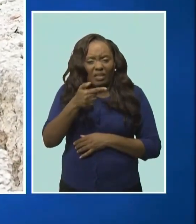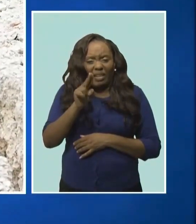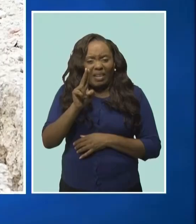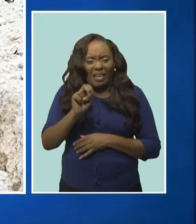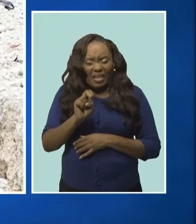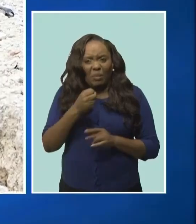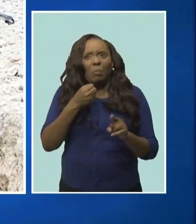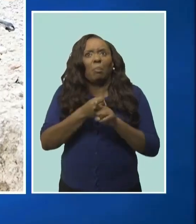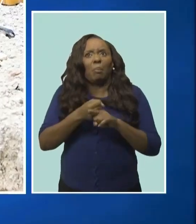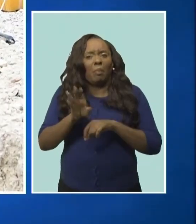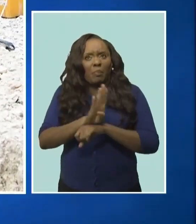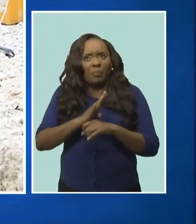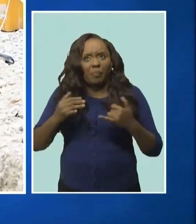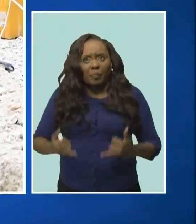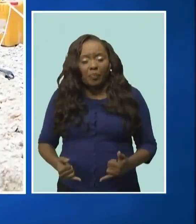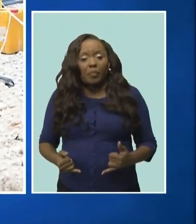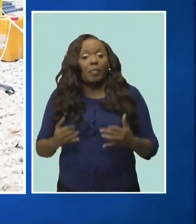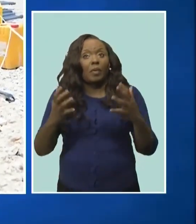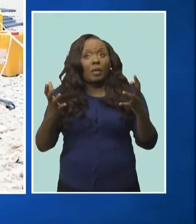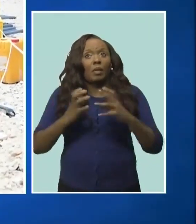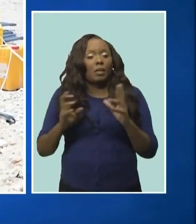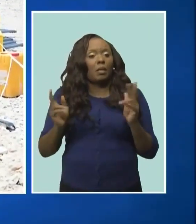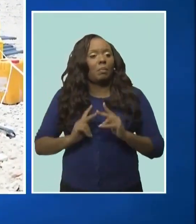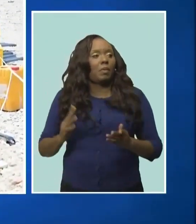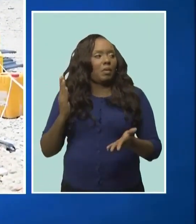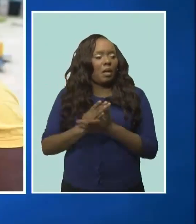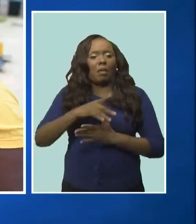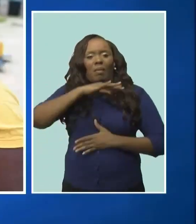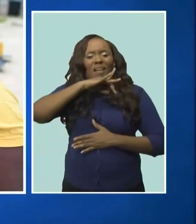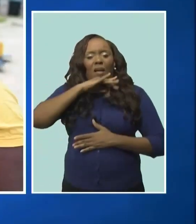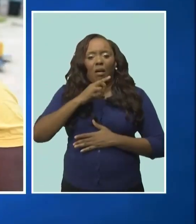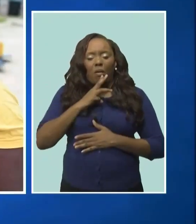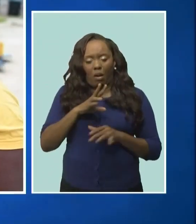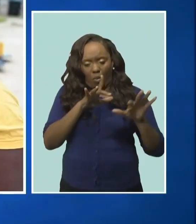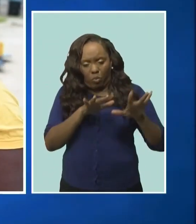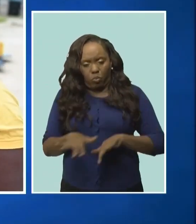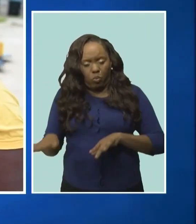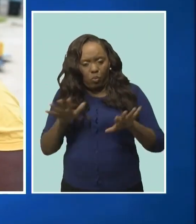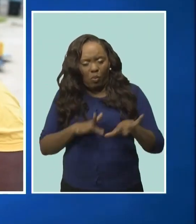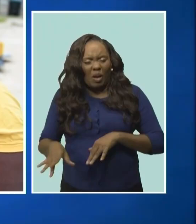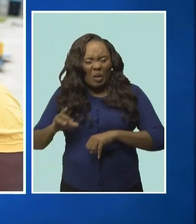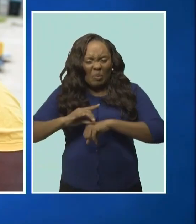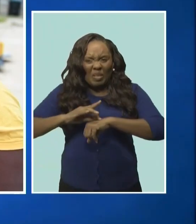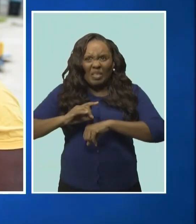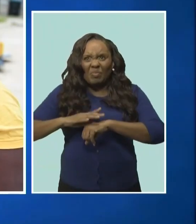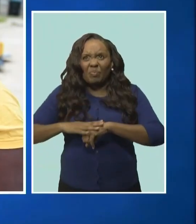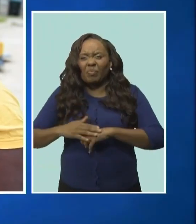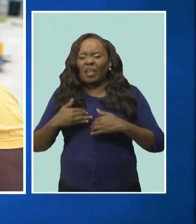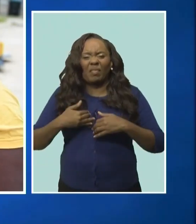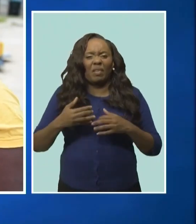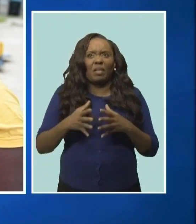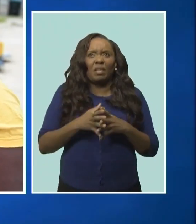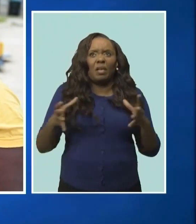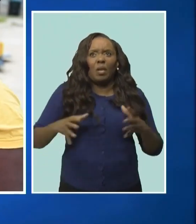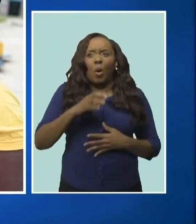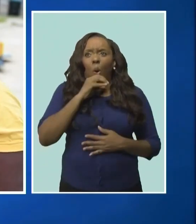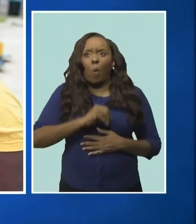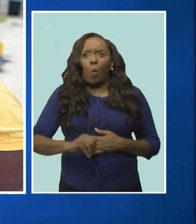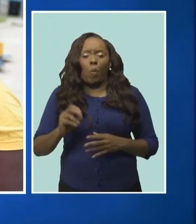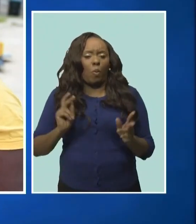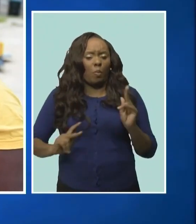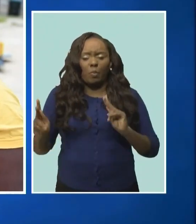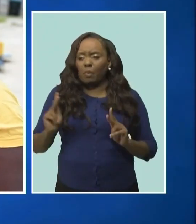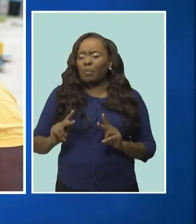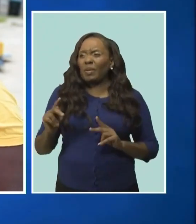those trenches to stop the water. We need to get something done about the mosquitoes. We have old residents across the road, and we don't want them